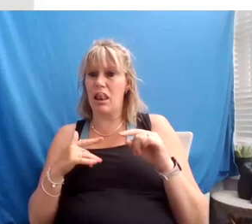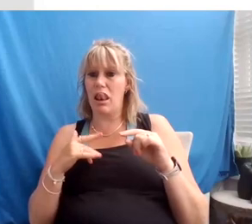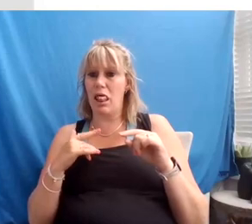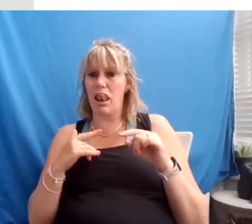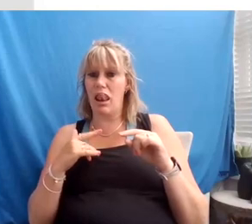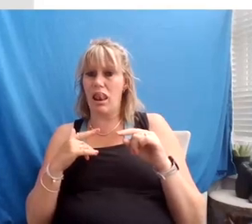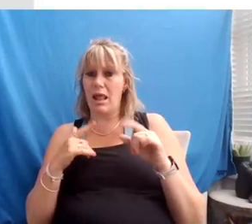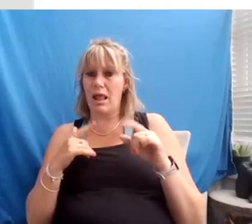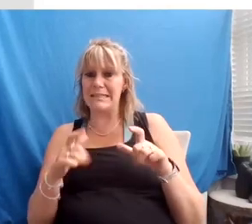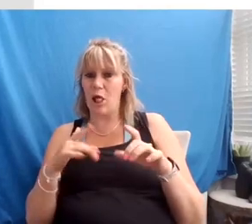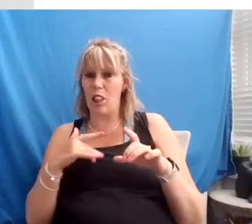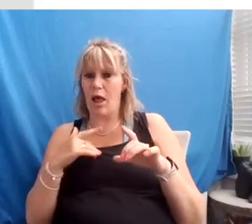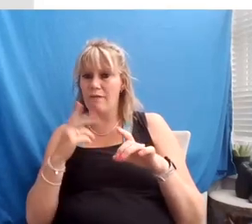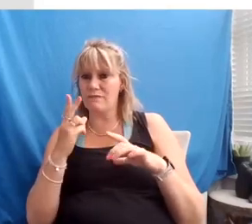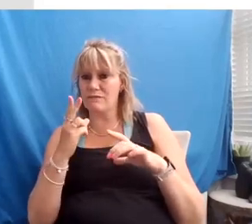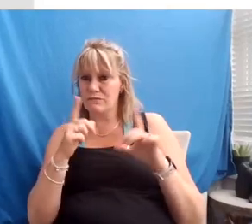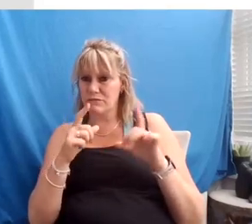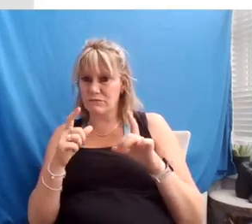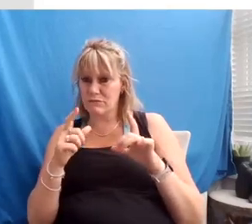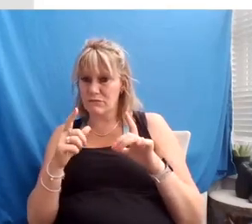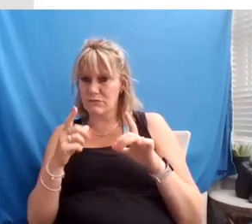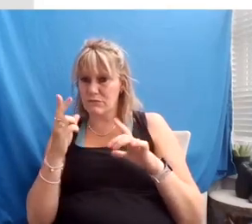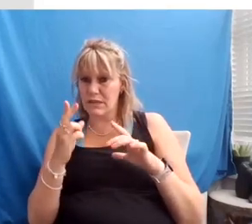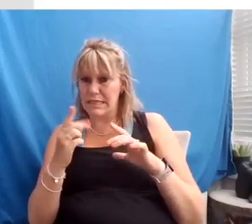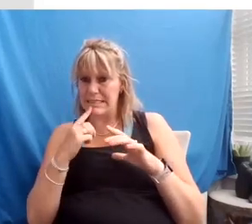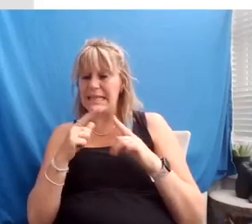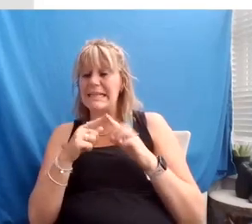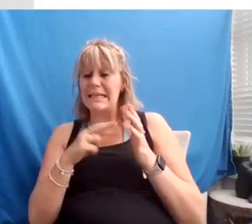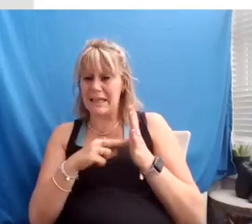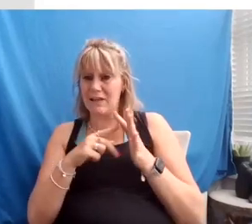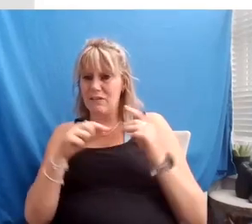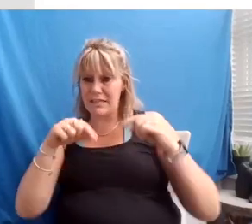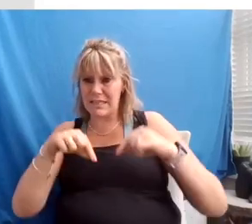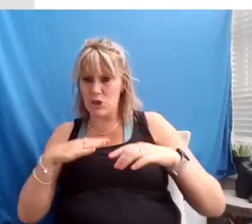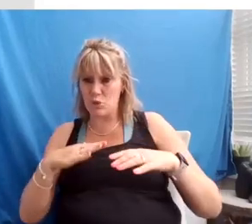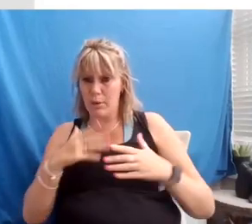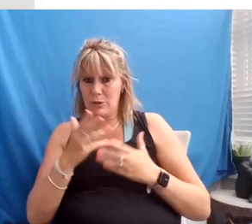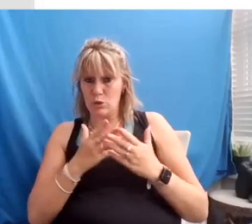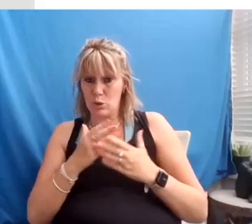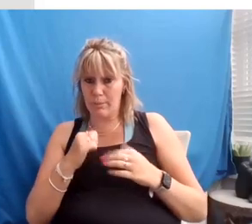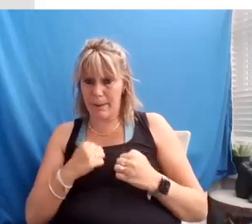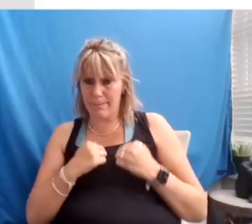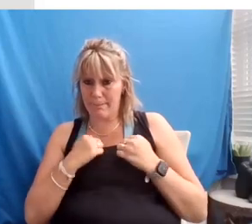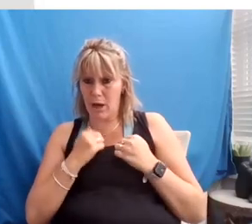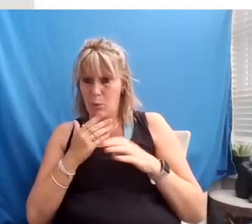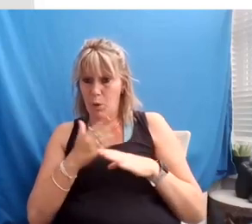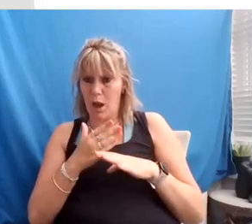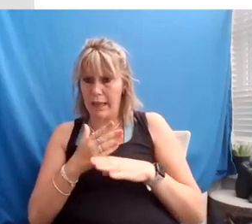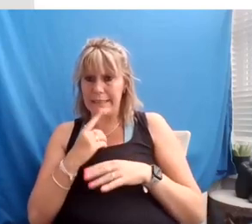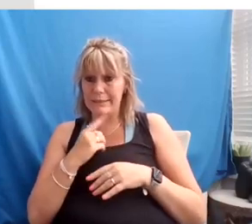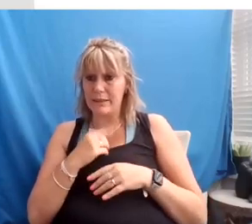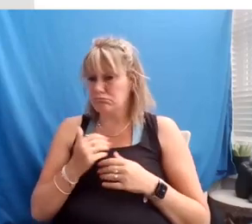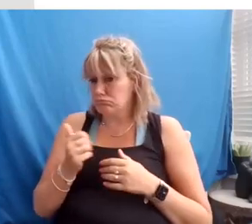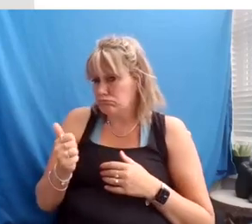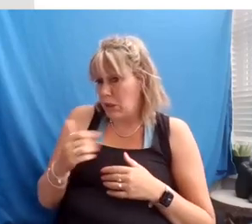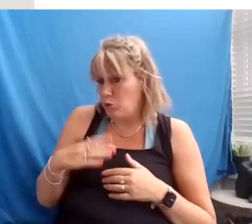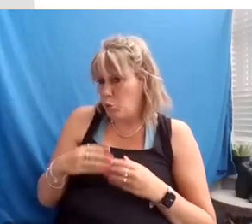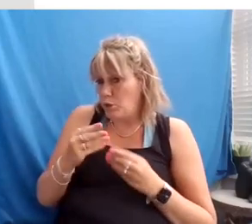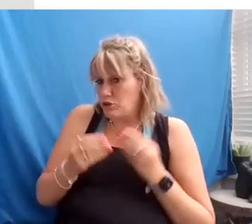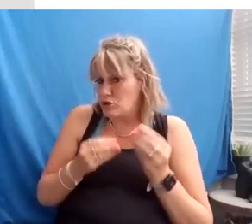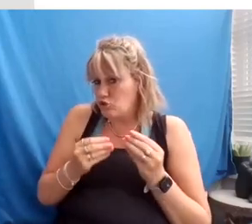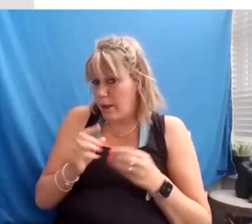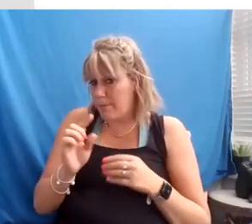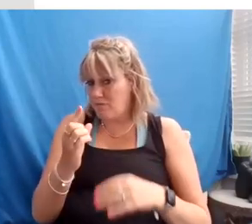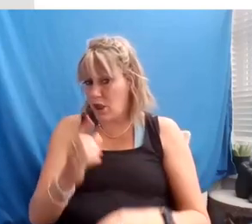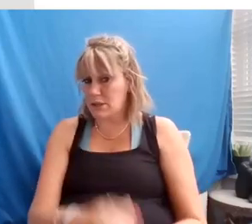here. Would you like me to talk about my picture? Yes, do you want to describe it